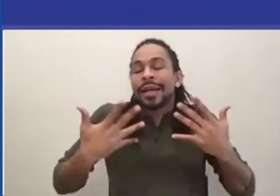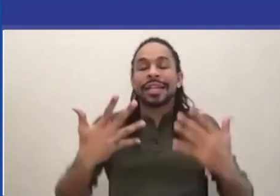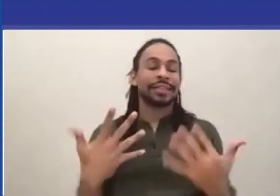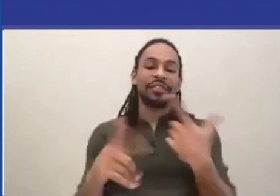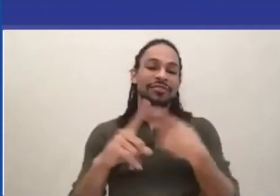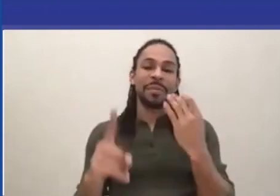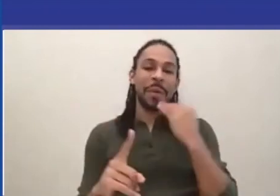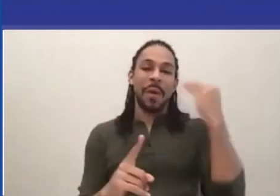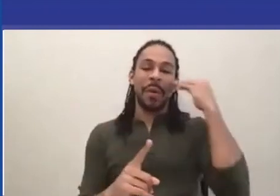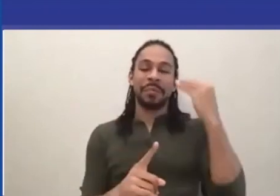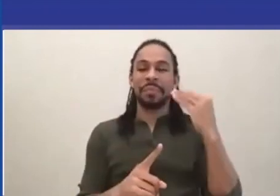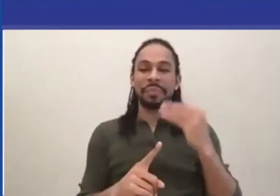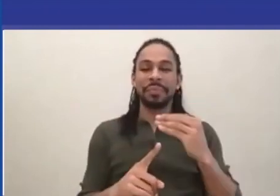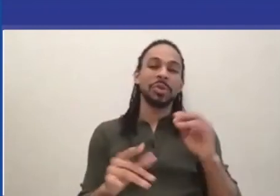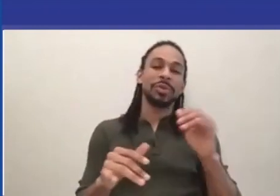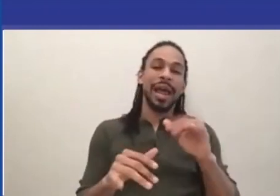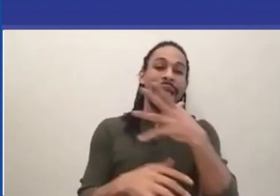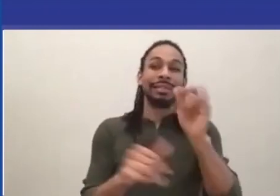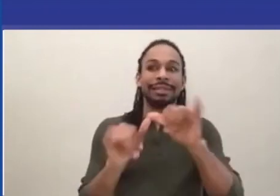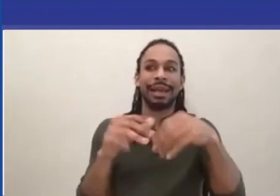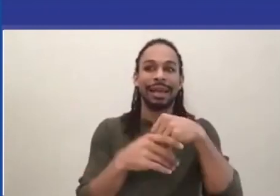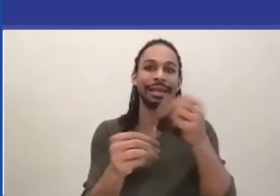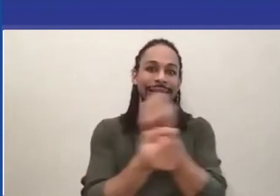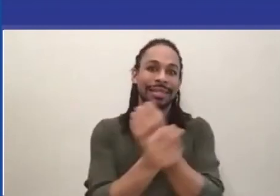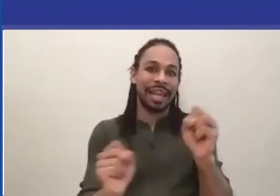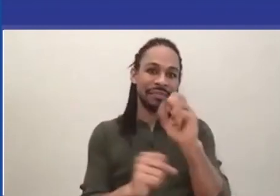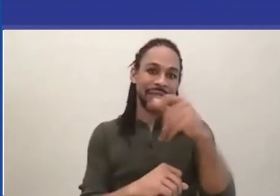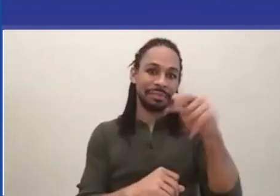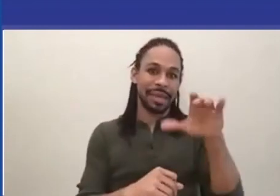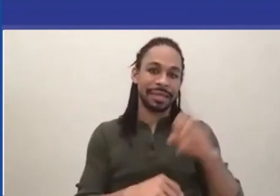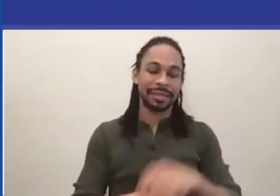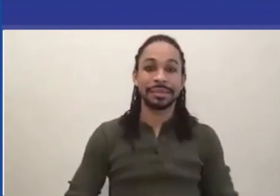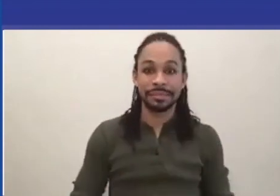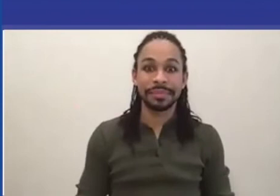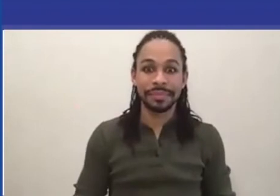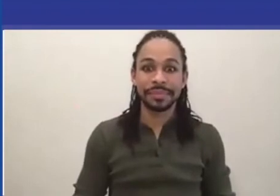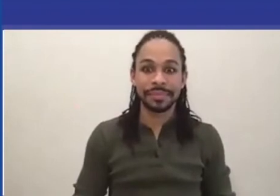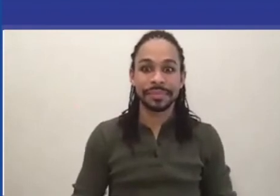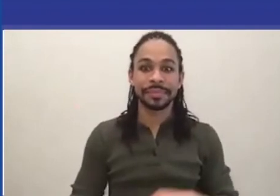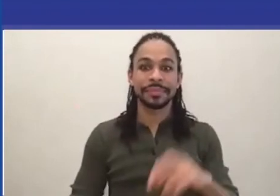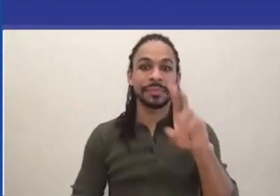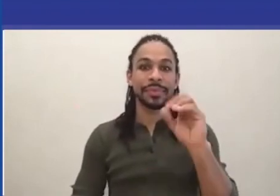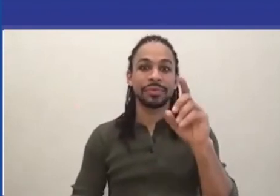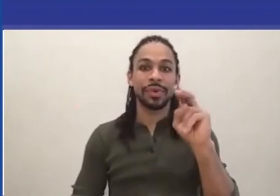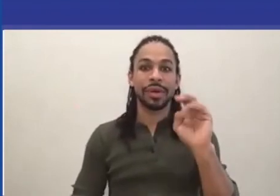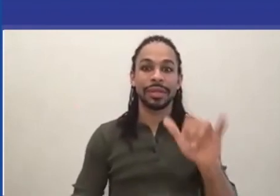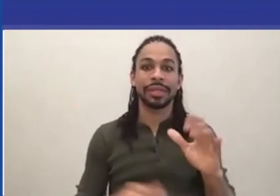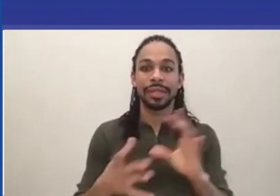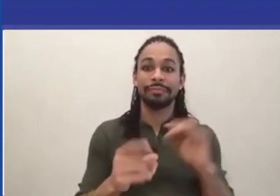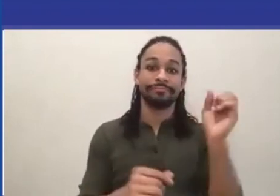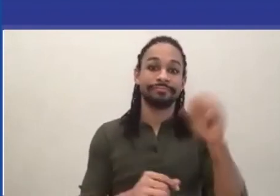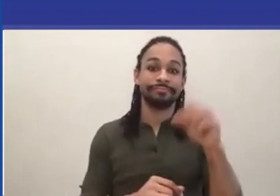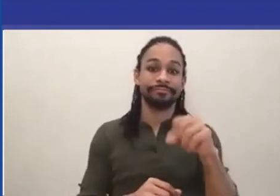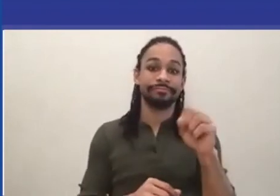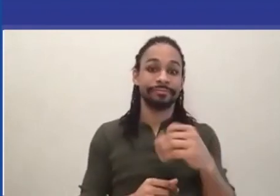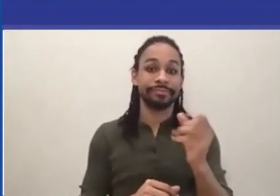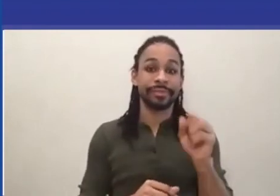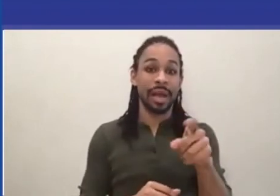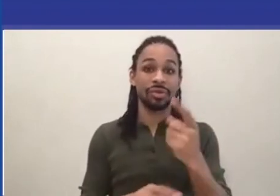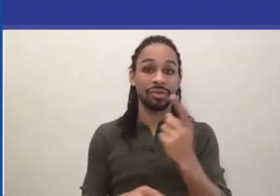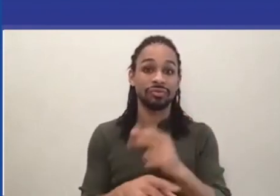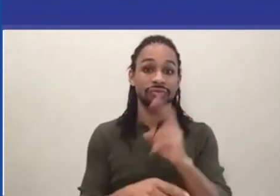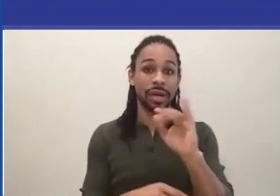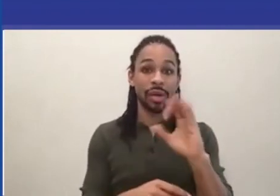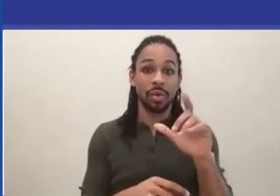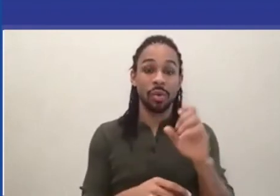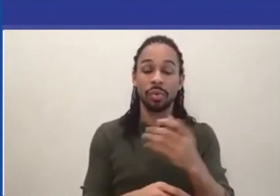space. Thank you for that, Nicole. I mean, we're talking about streets and living rooms, and I think that there is